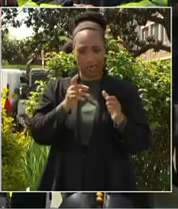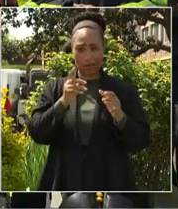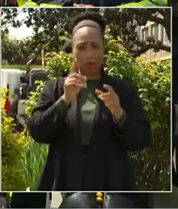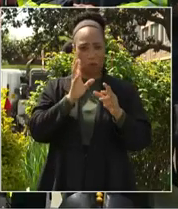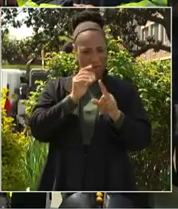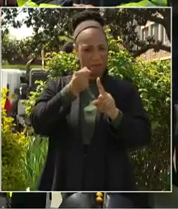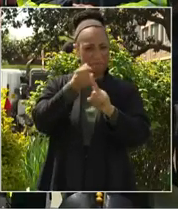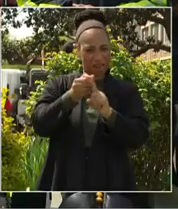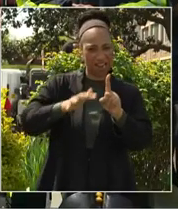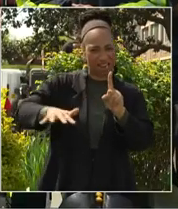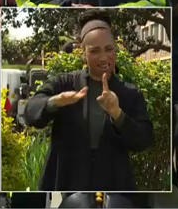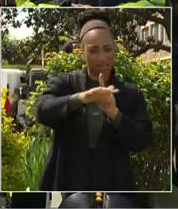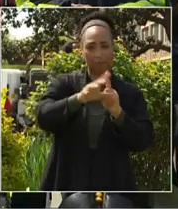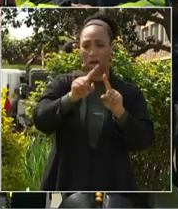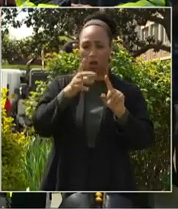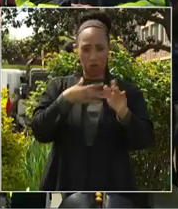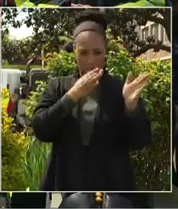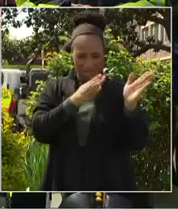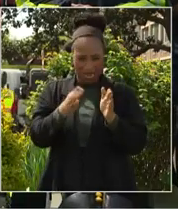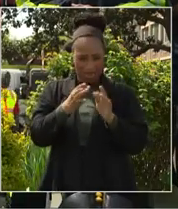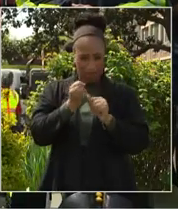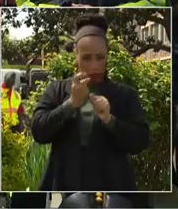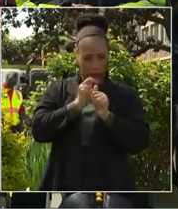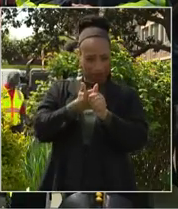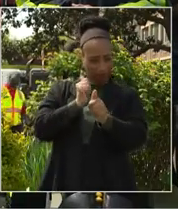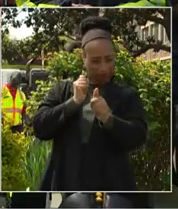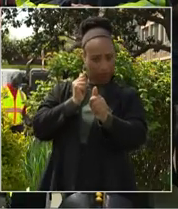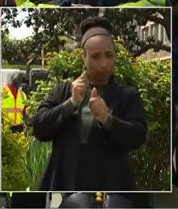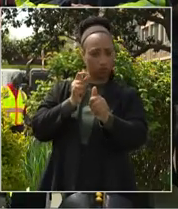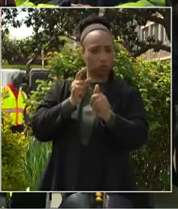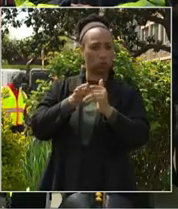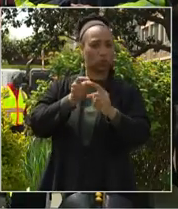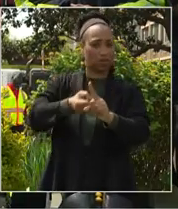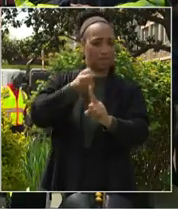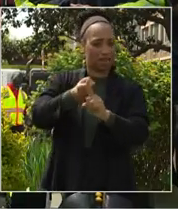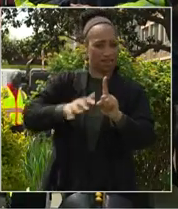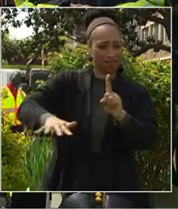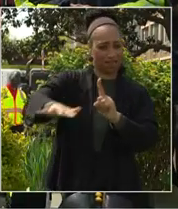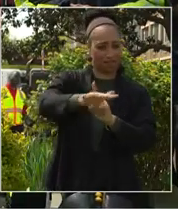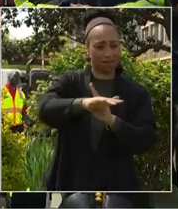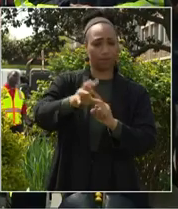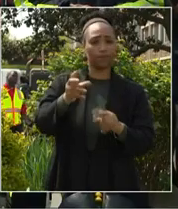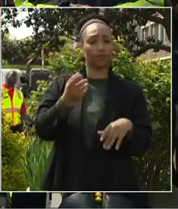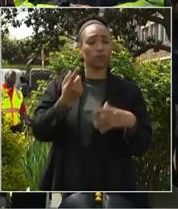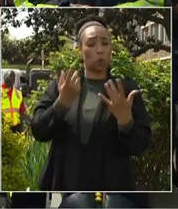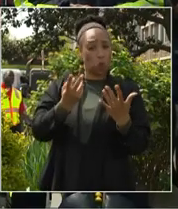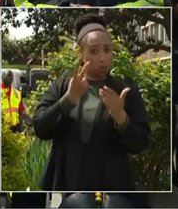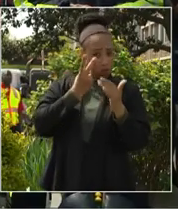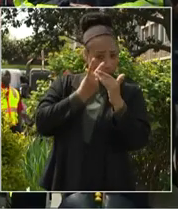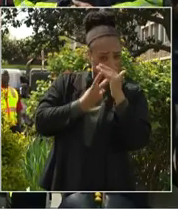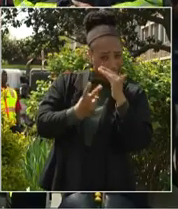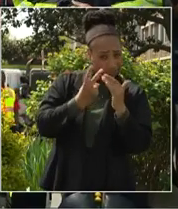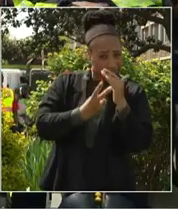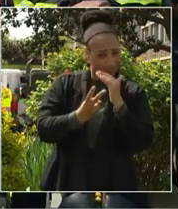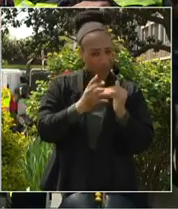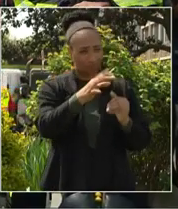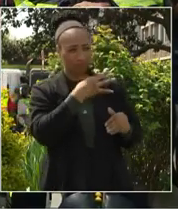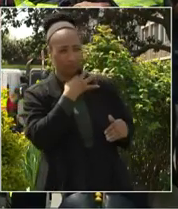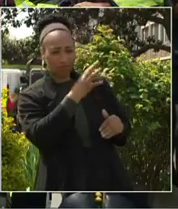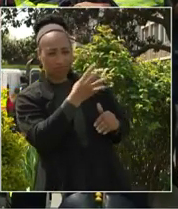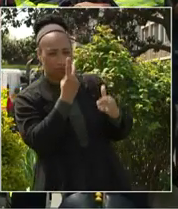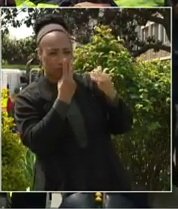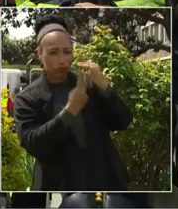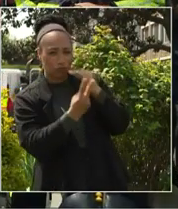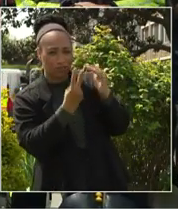Budget is in the overall budget. Cuts can be expected there. Like I said, I'm going to say it all at once. Now